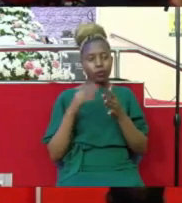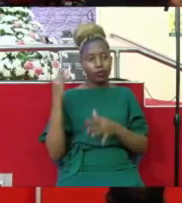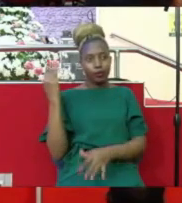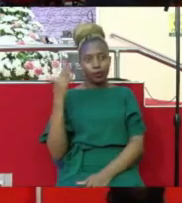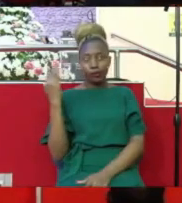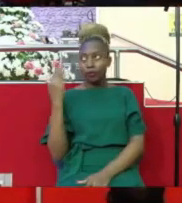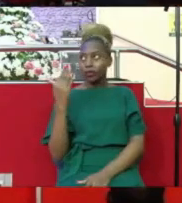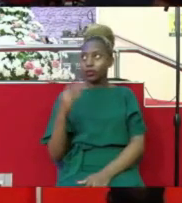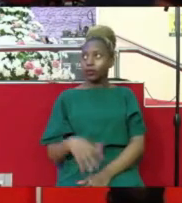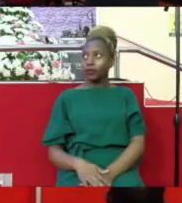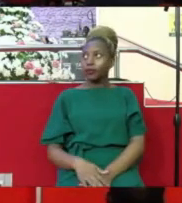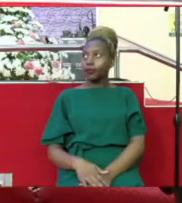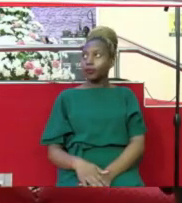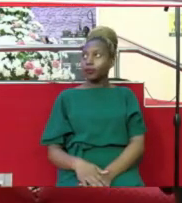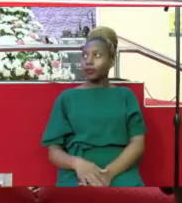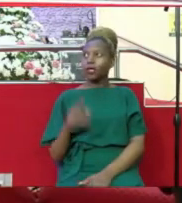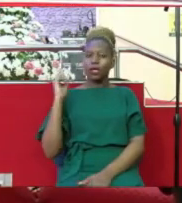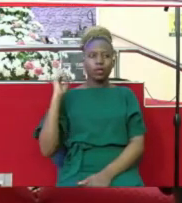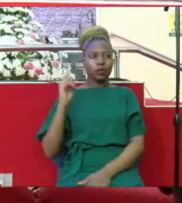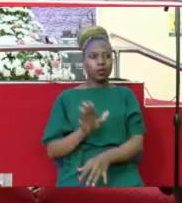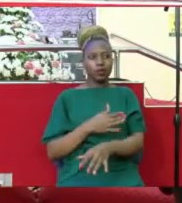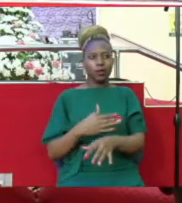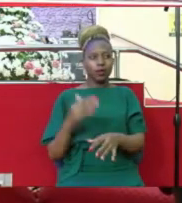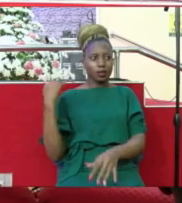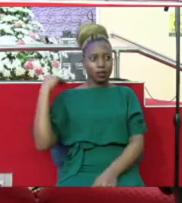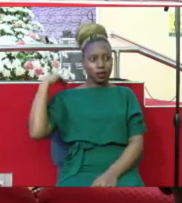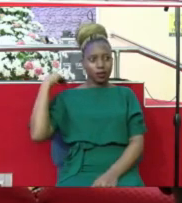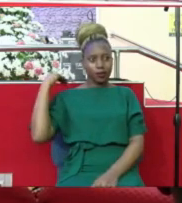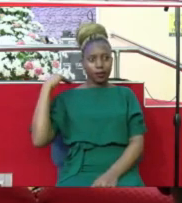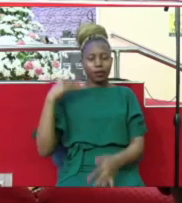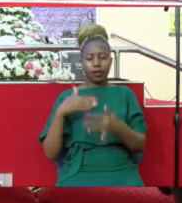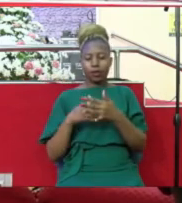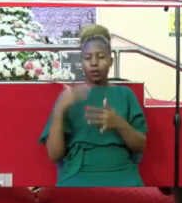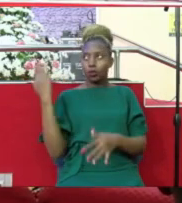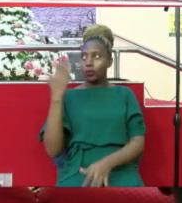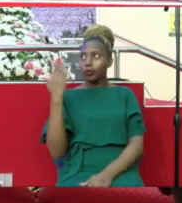Because I'm just flowing prophetically. And